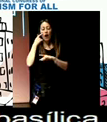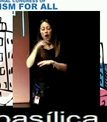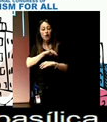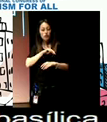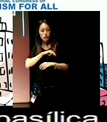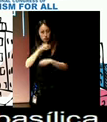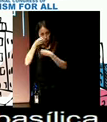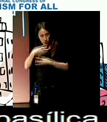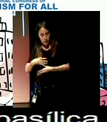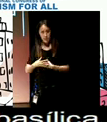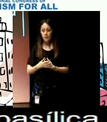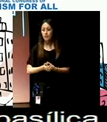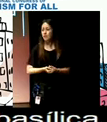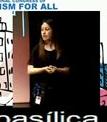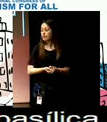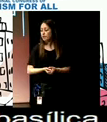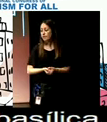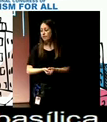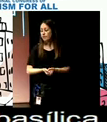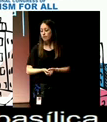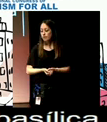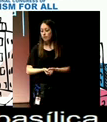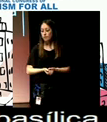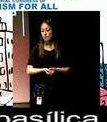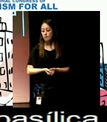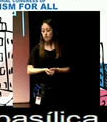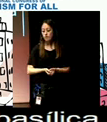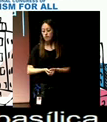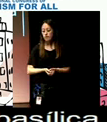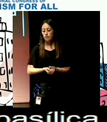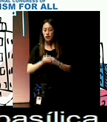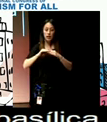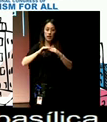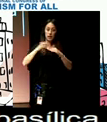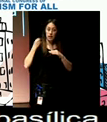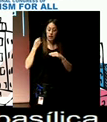Sea of Galilee. Sea of Galilee is